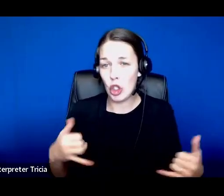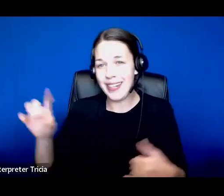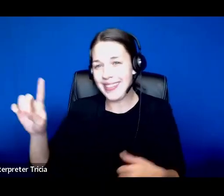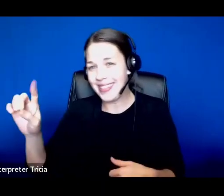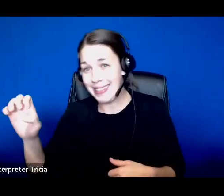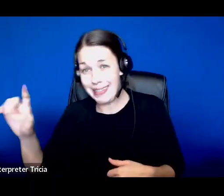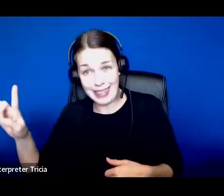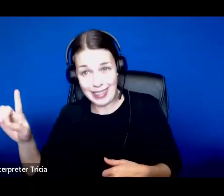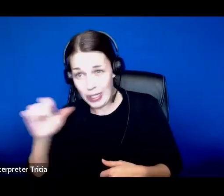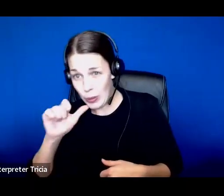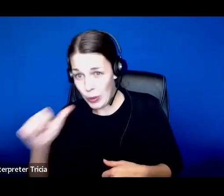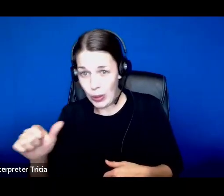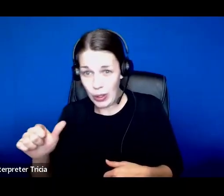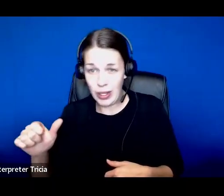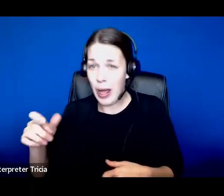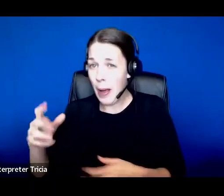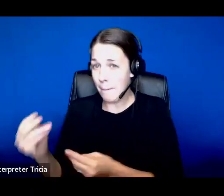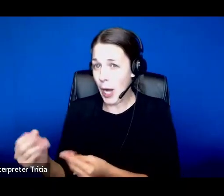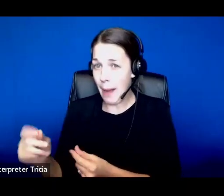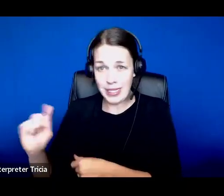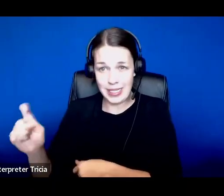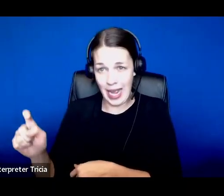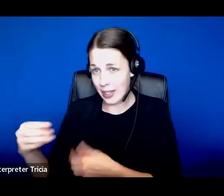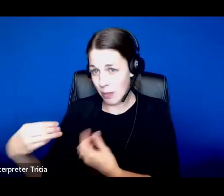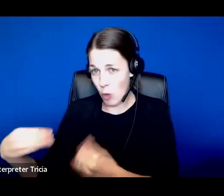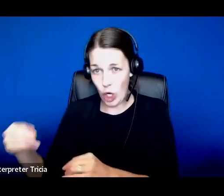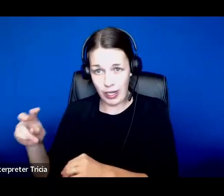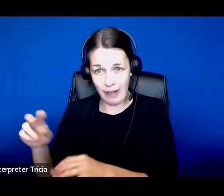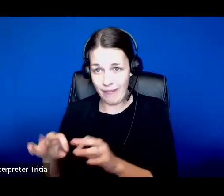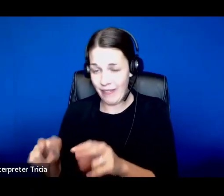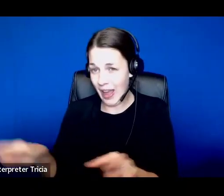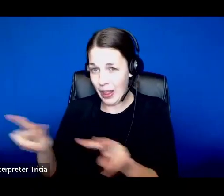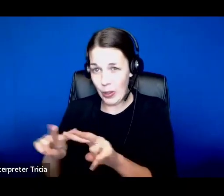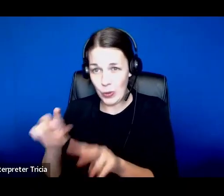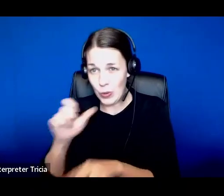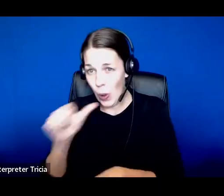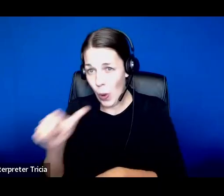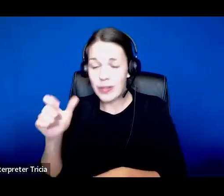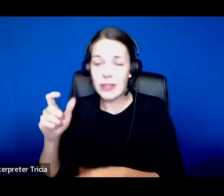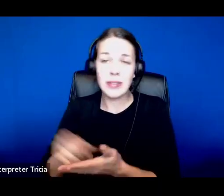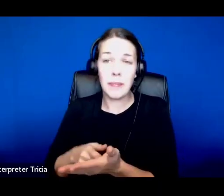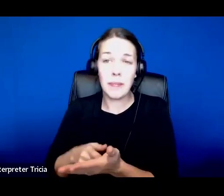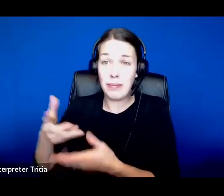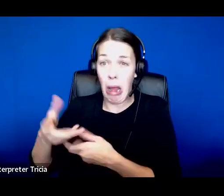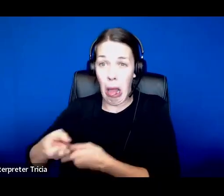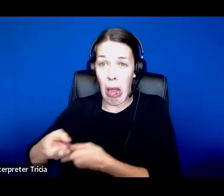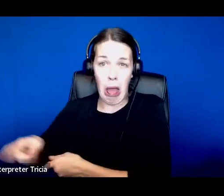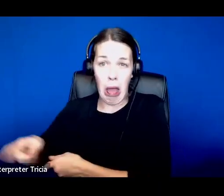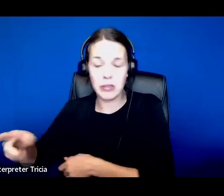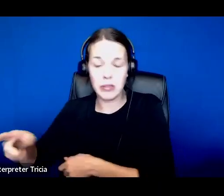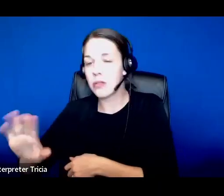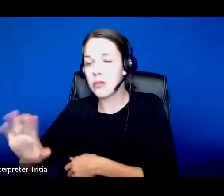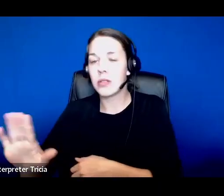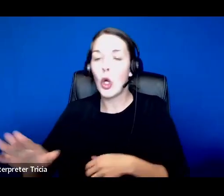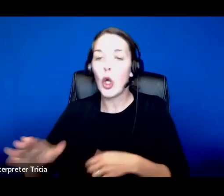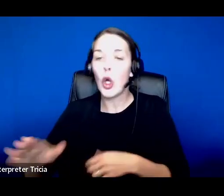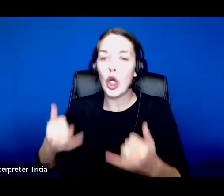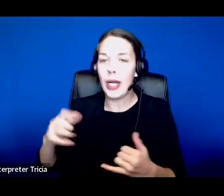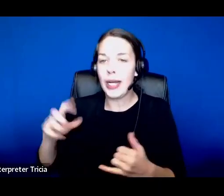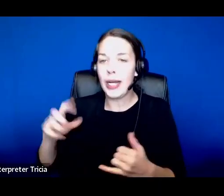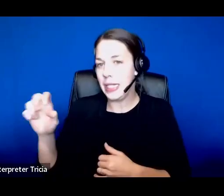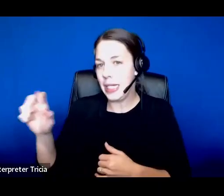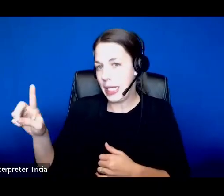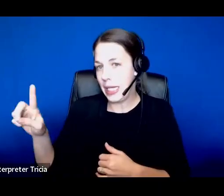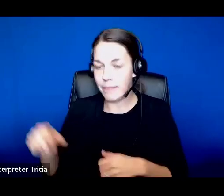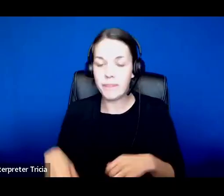deed. Don't use the property tax market value because that sometimes is abbreviated. So go get the current deed. If